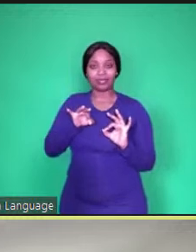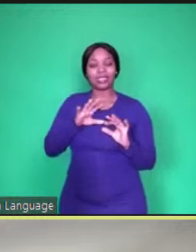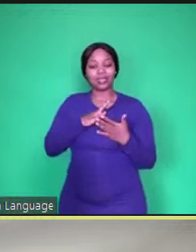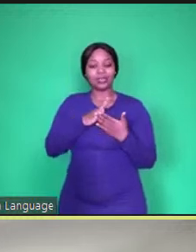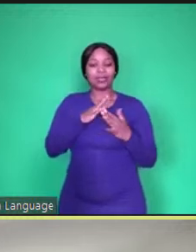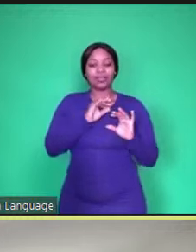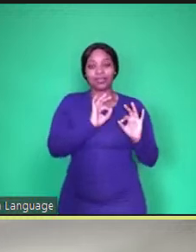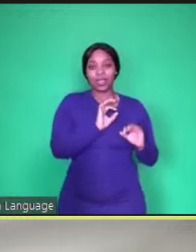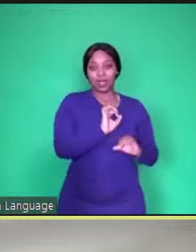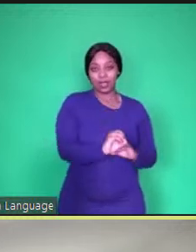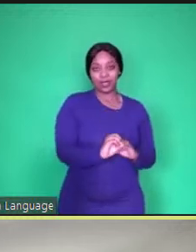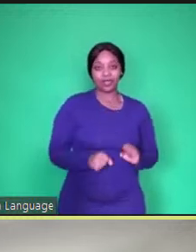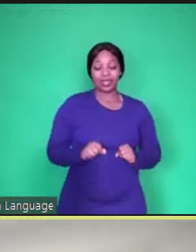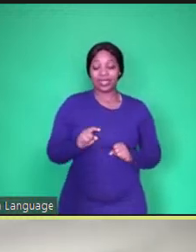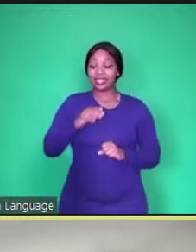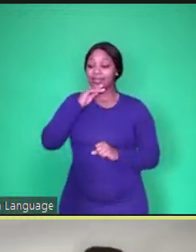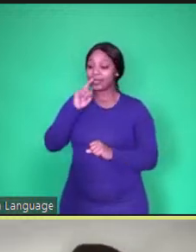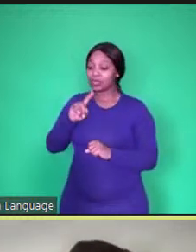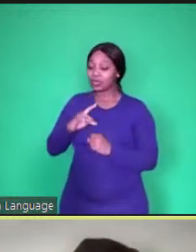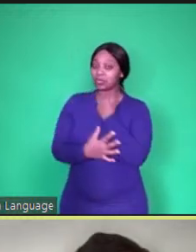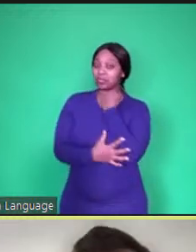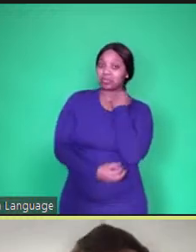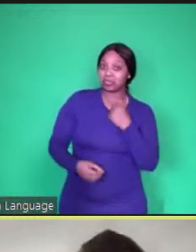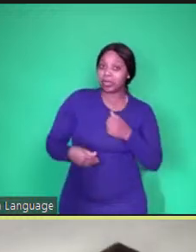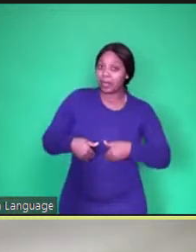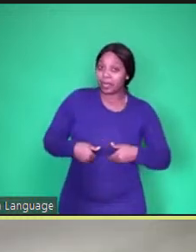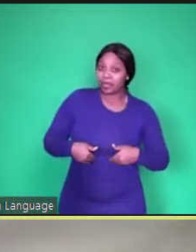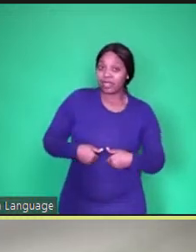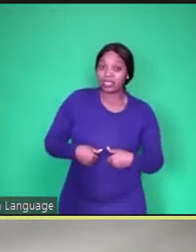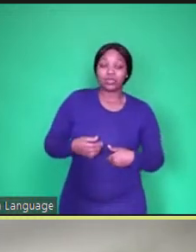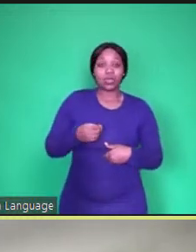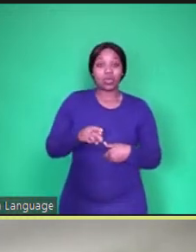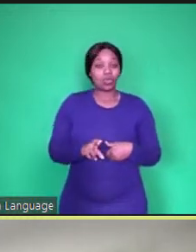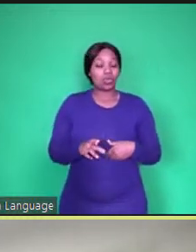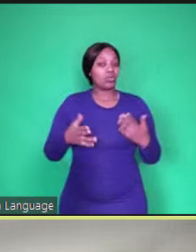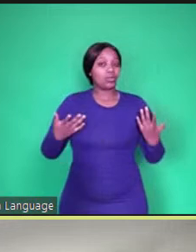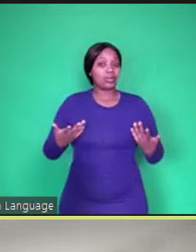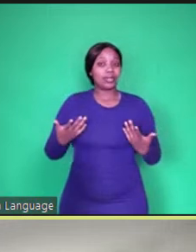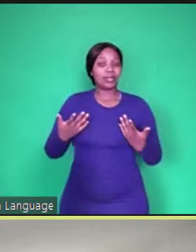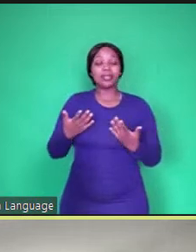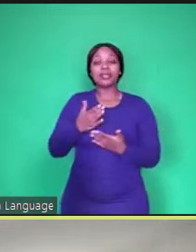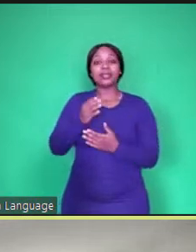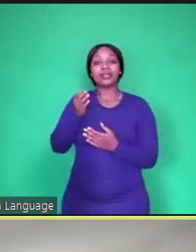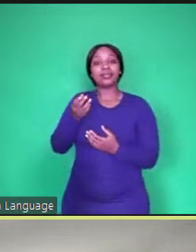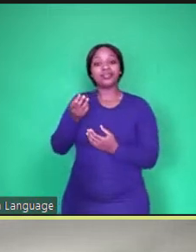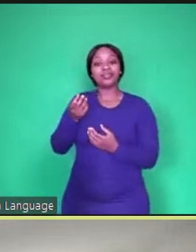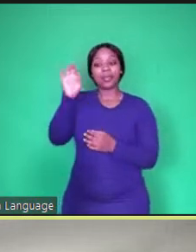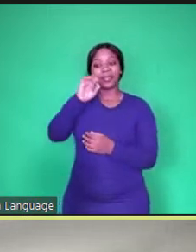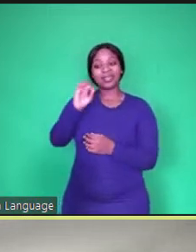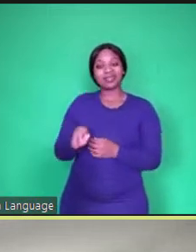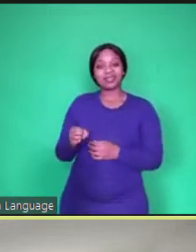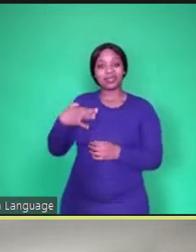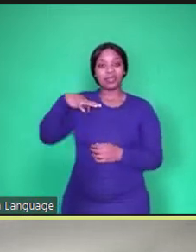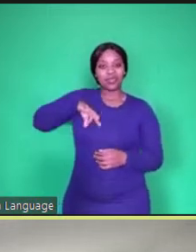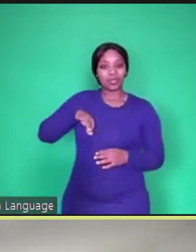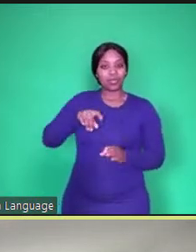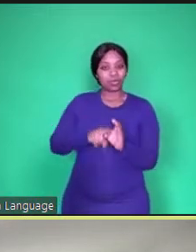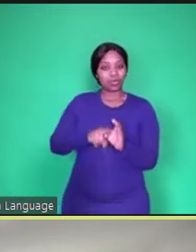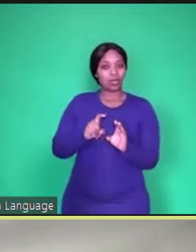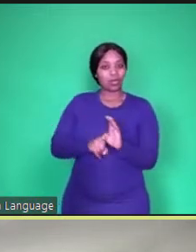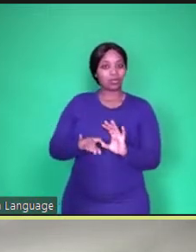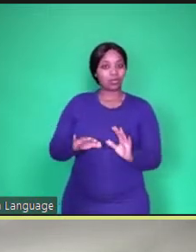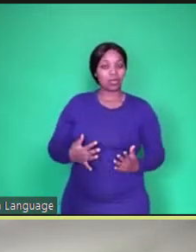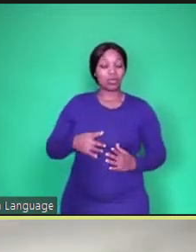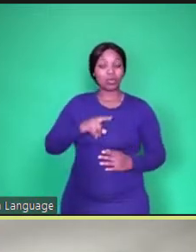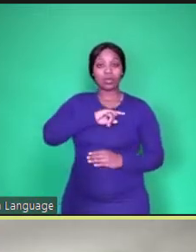does this mean in terms of poverty, and this is specifically talking about the rate of income poverty? And you can see that because people